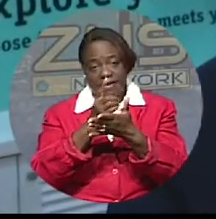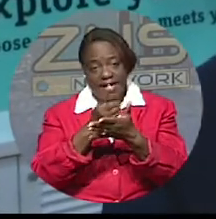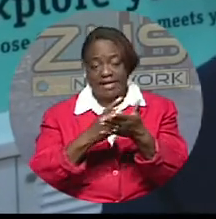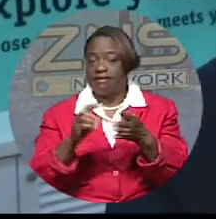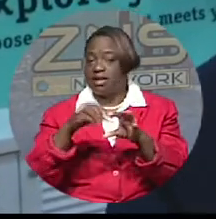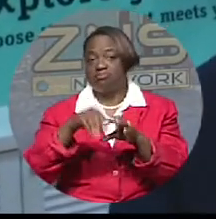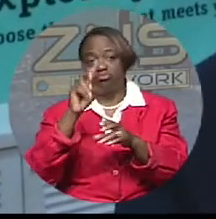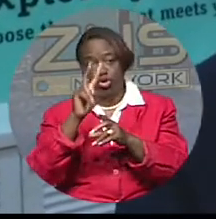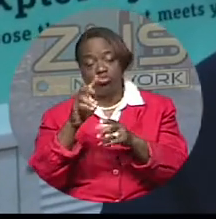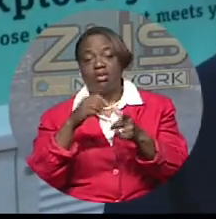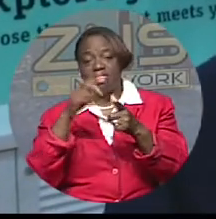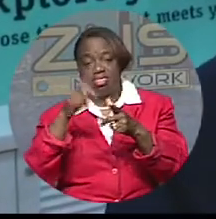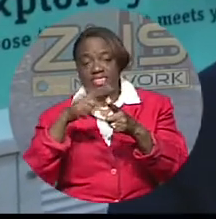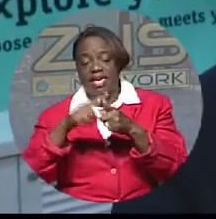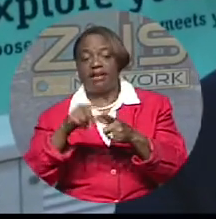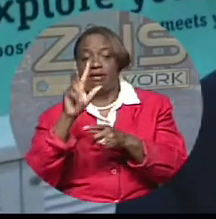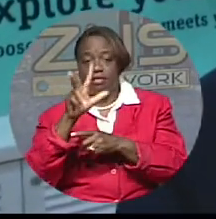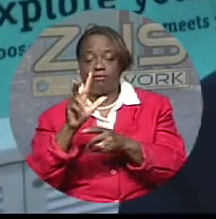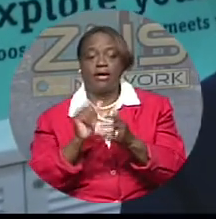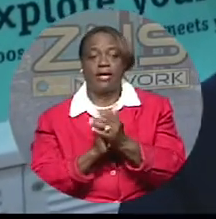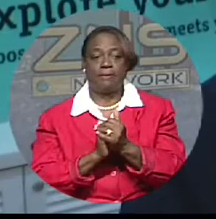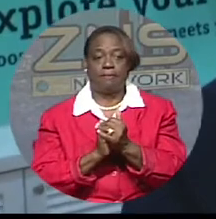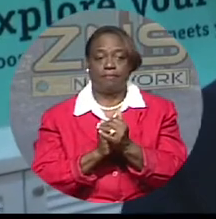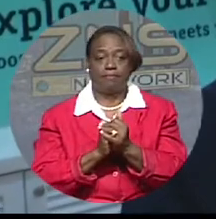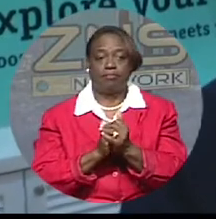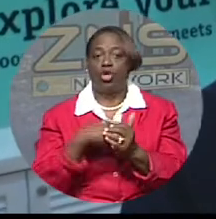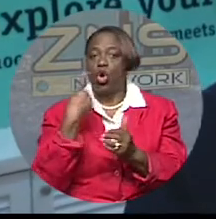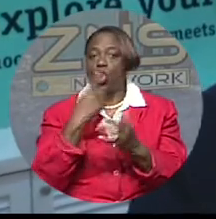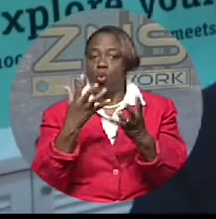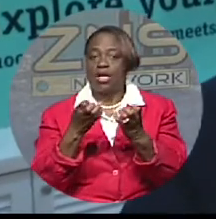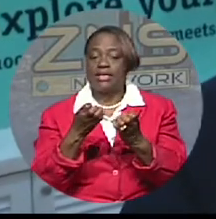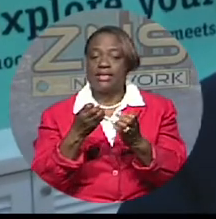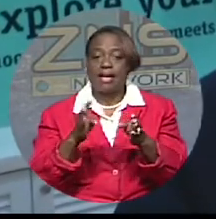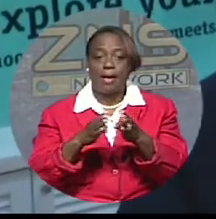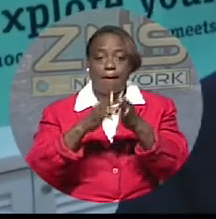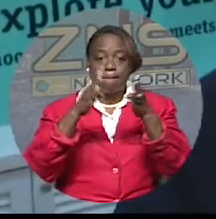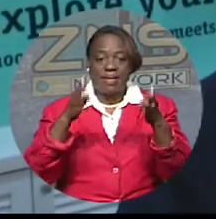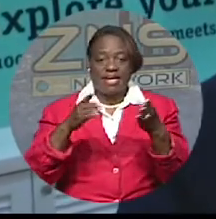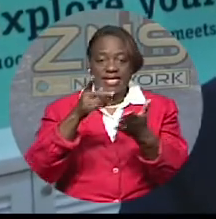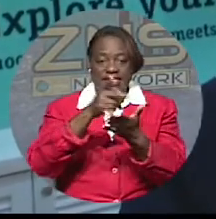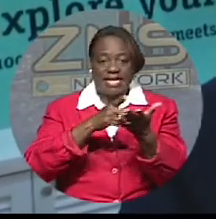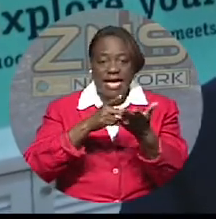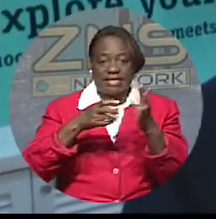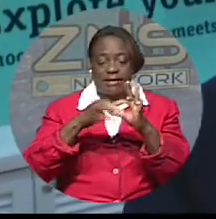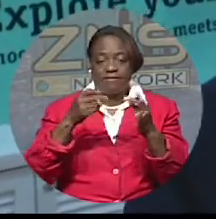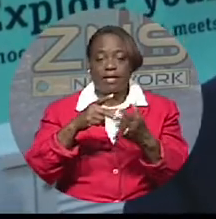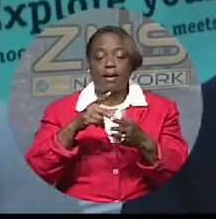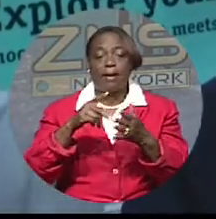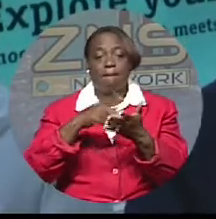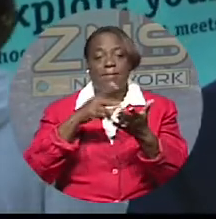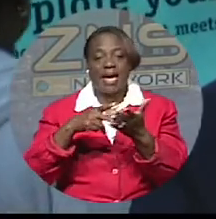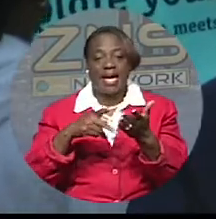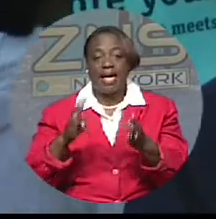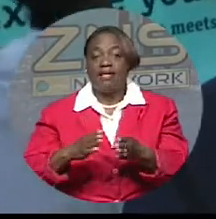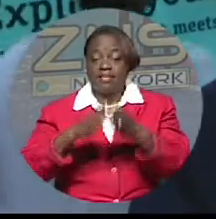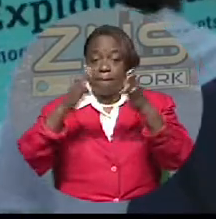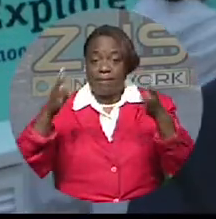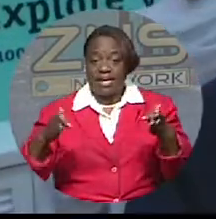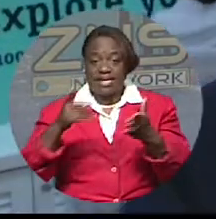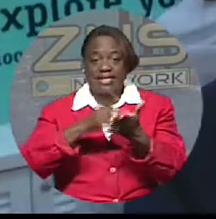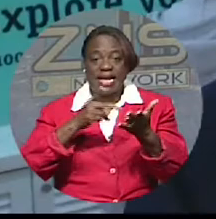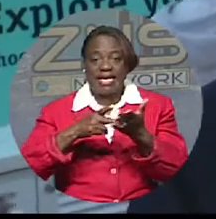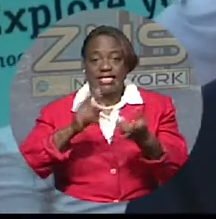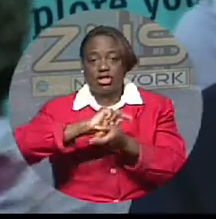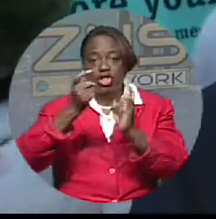of how you fight for a bigger slice of the pie. So the division of the pie just simply means that you have to change how you